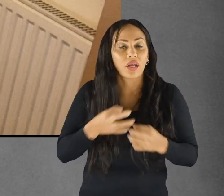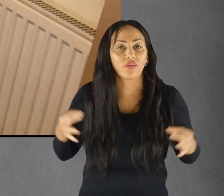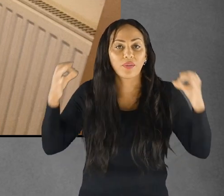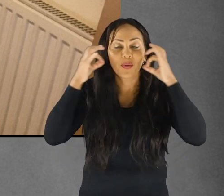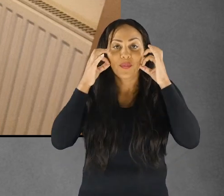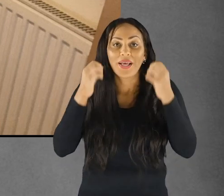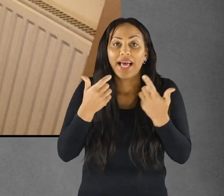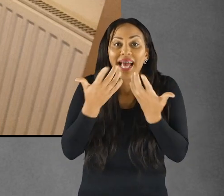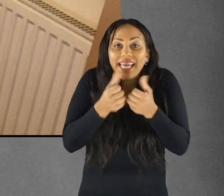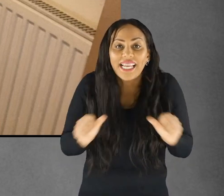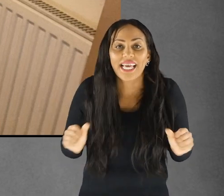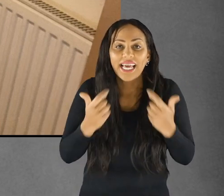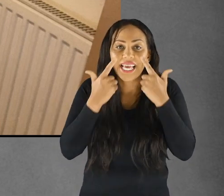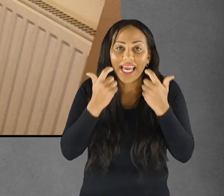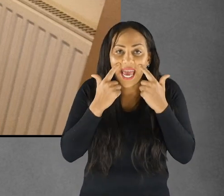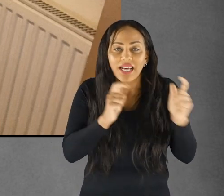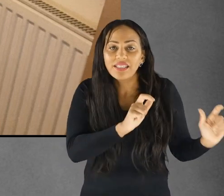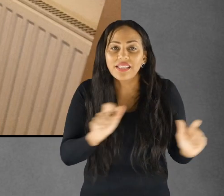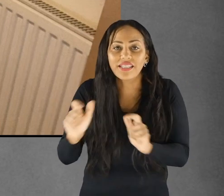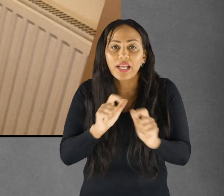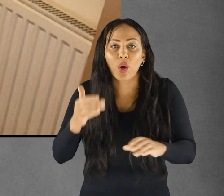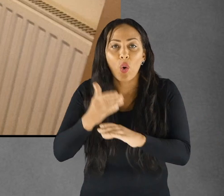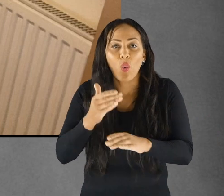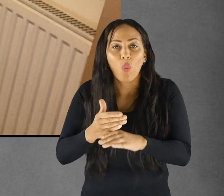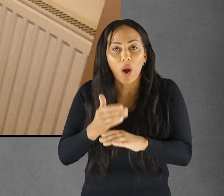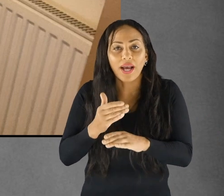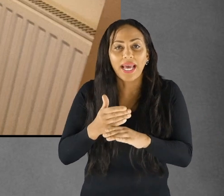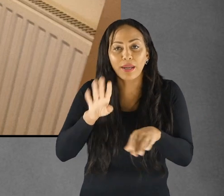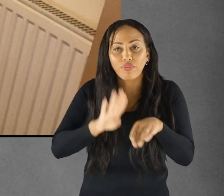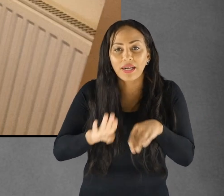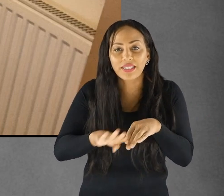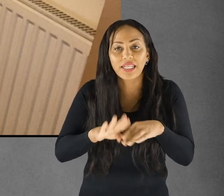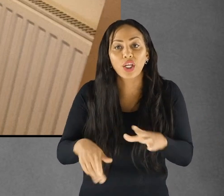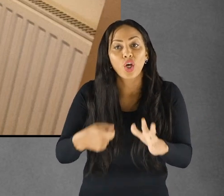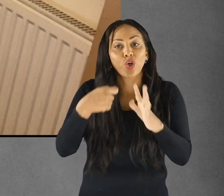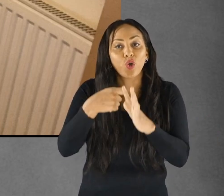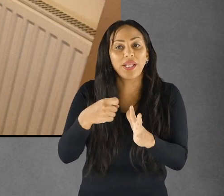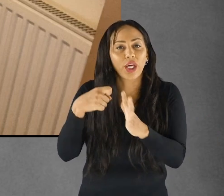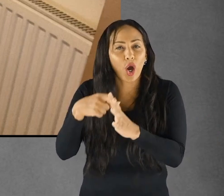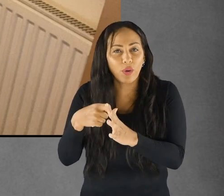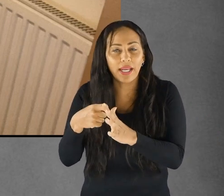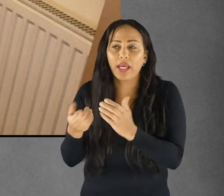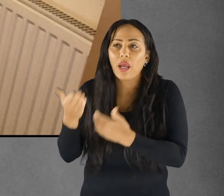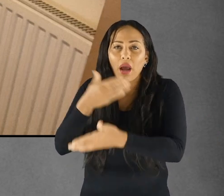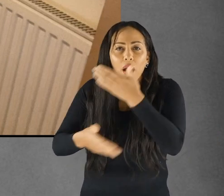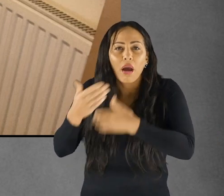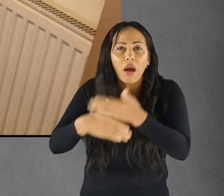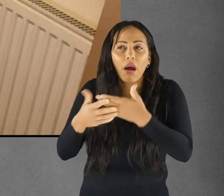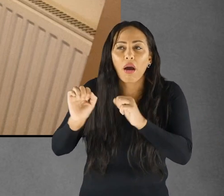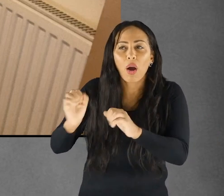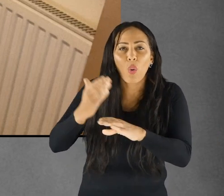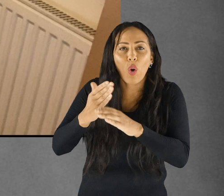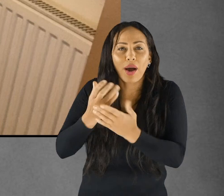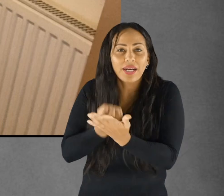healing, care, and sustainable working practices. Kulikoli offers an insight into her work